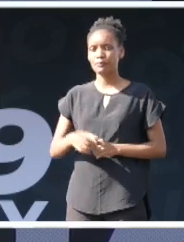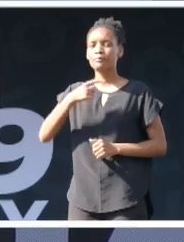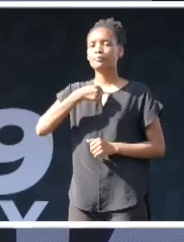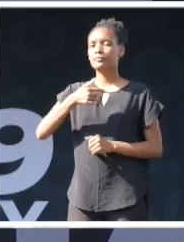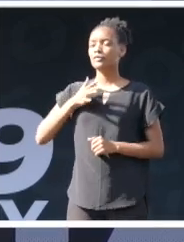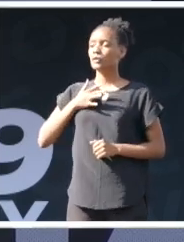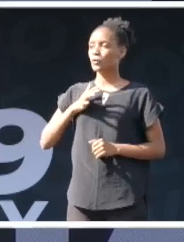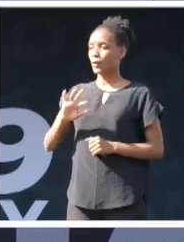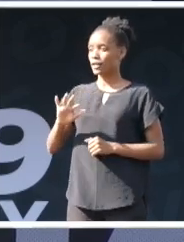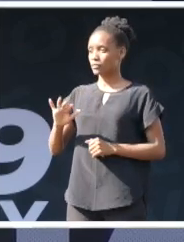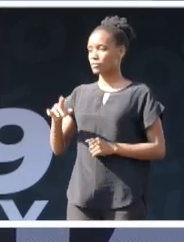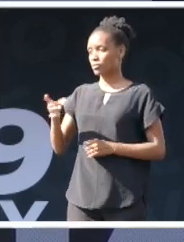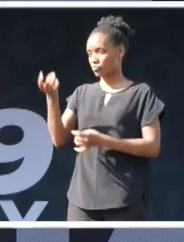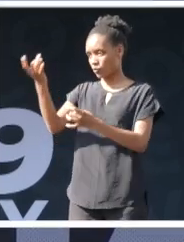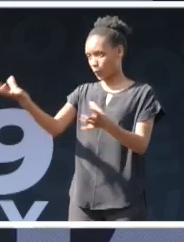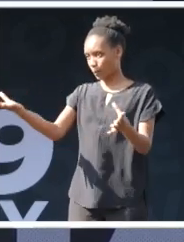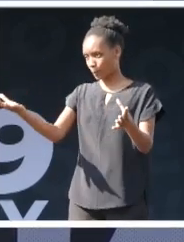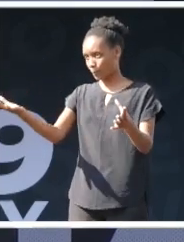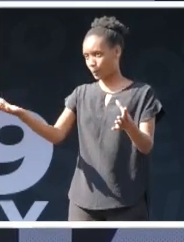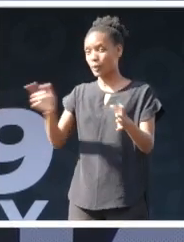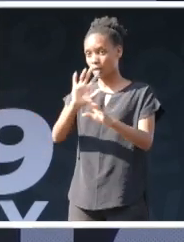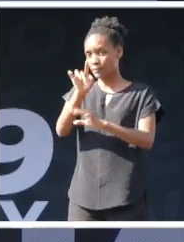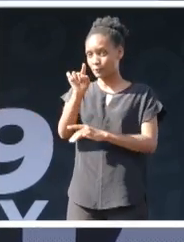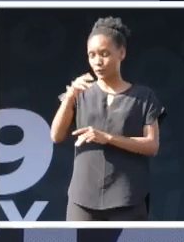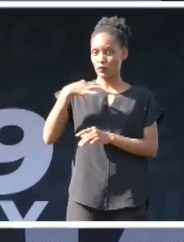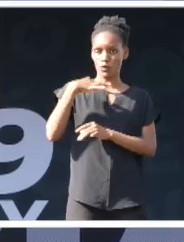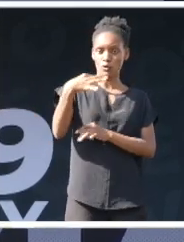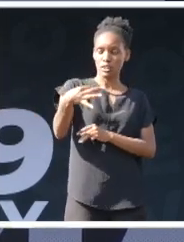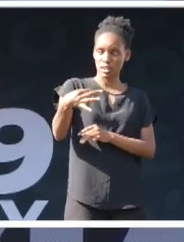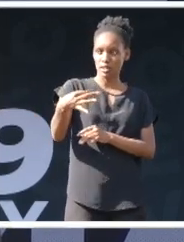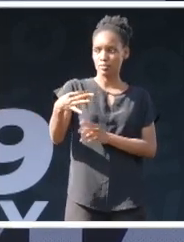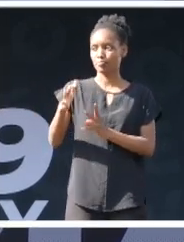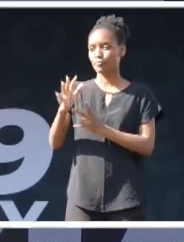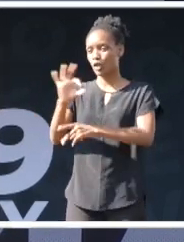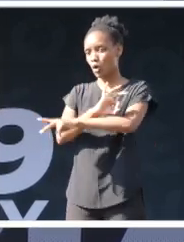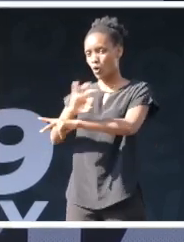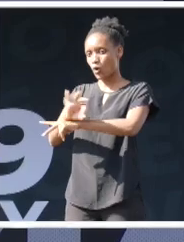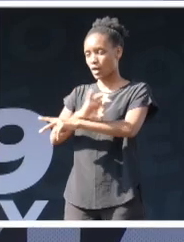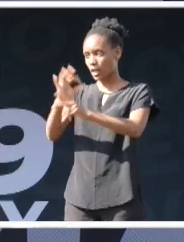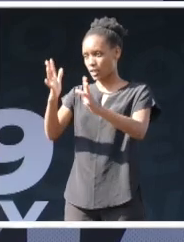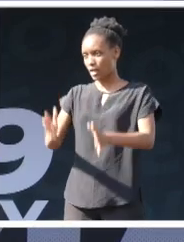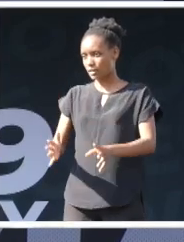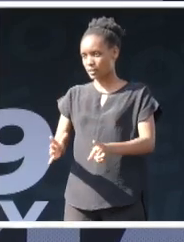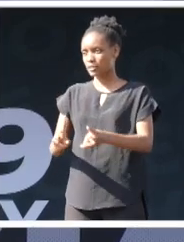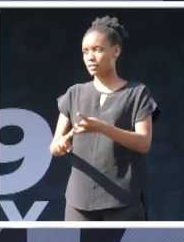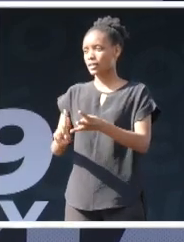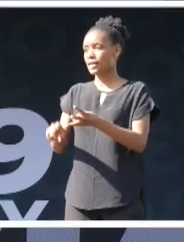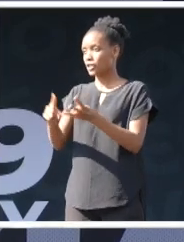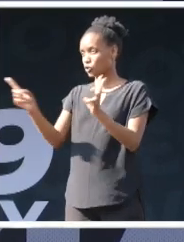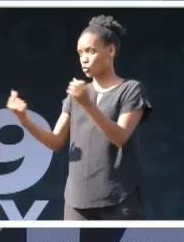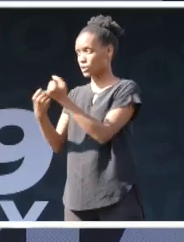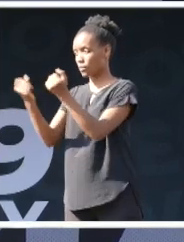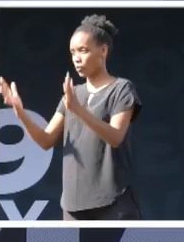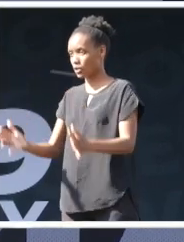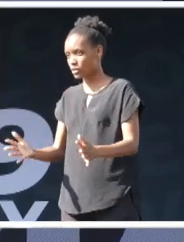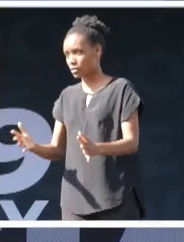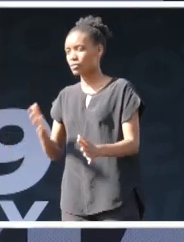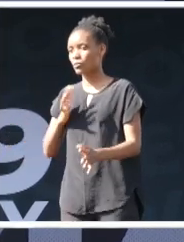say to you, the volunteers, the organizers, the supporters,